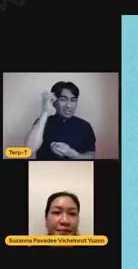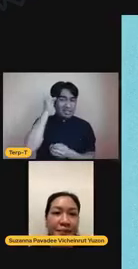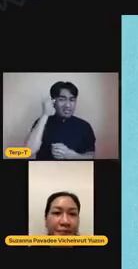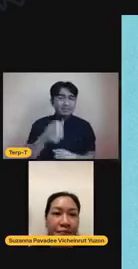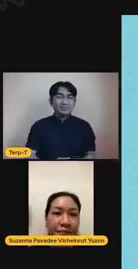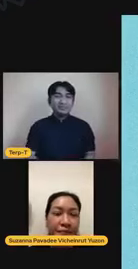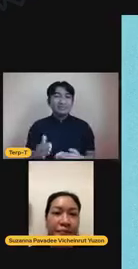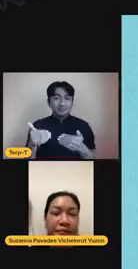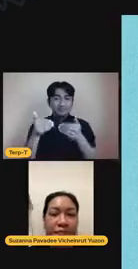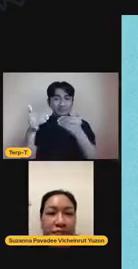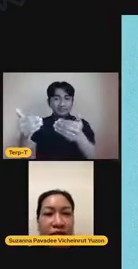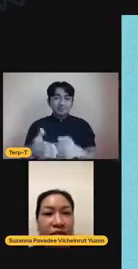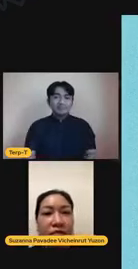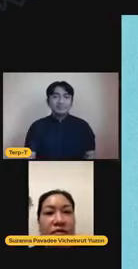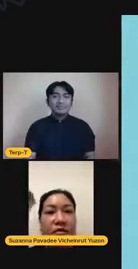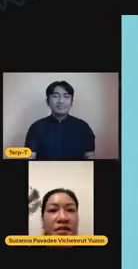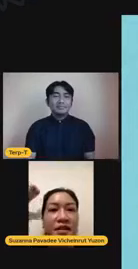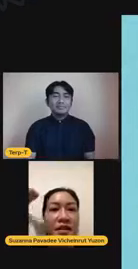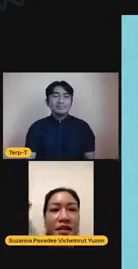please.